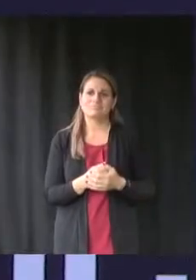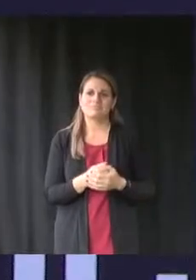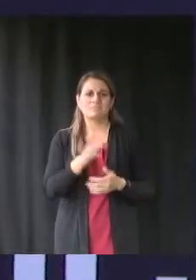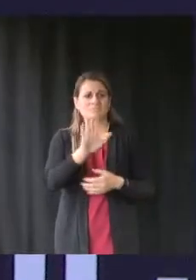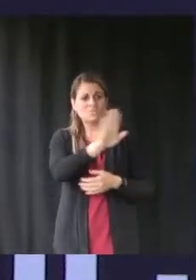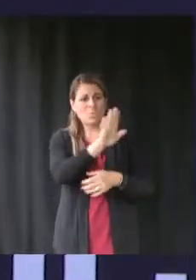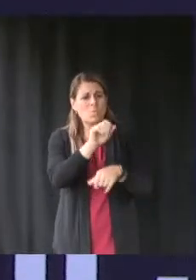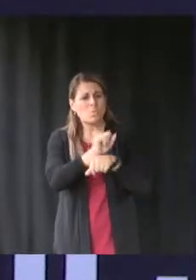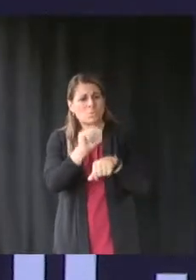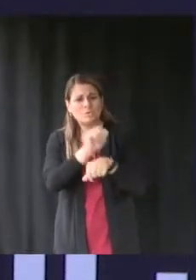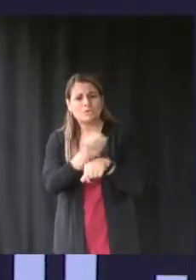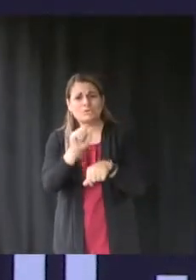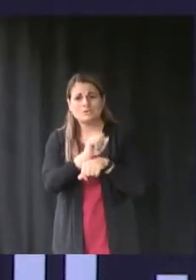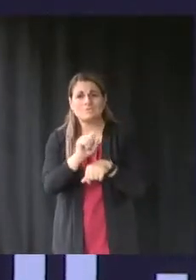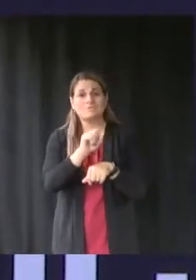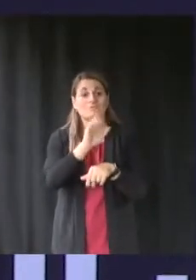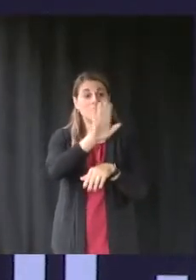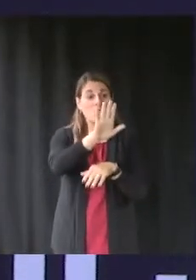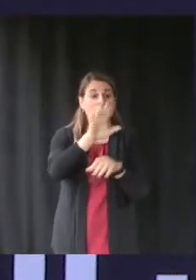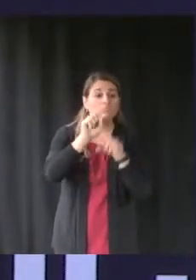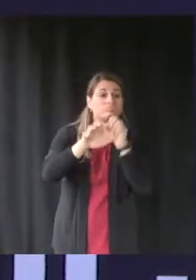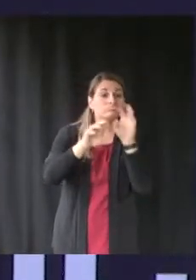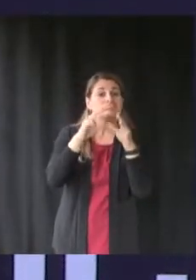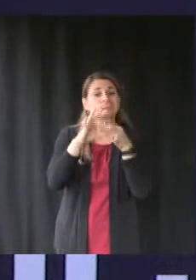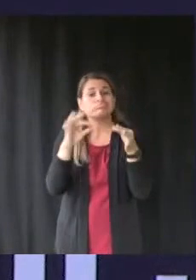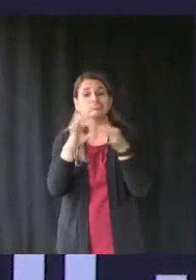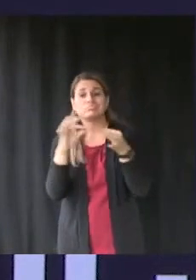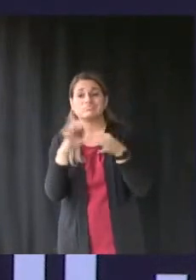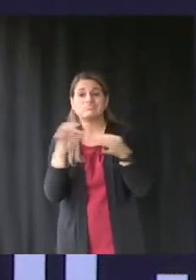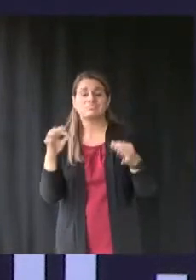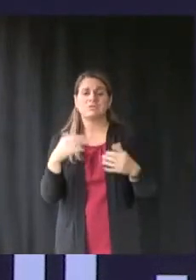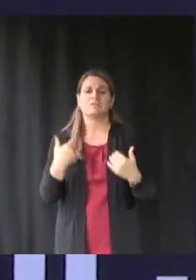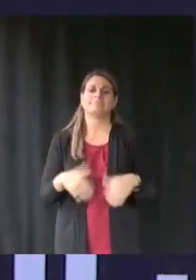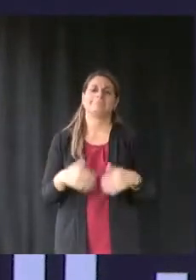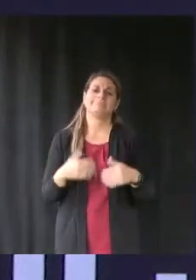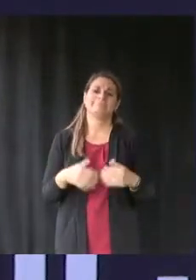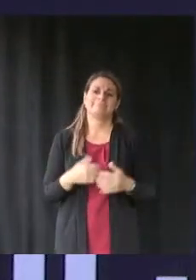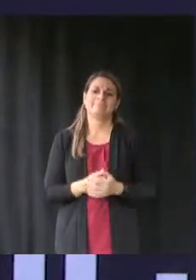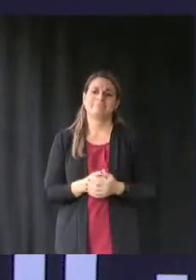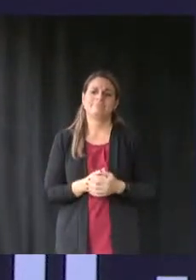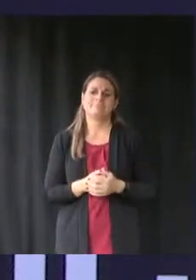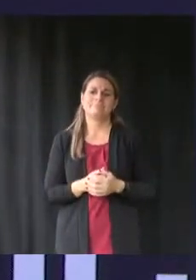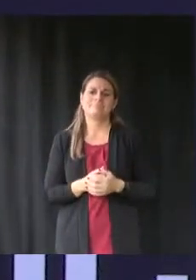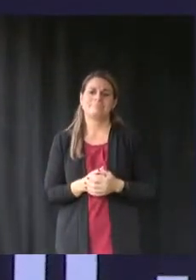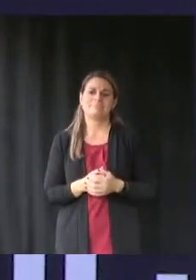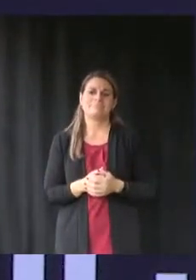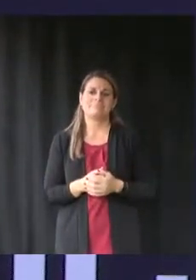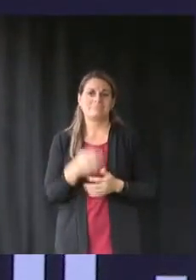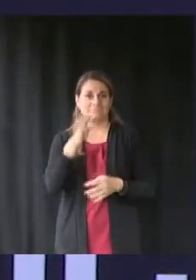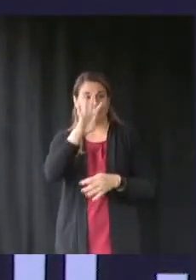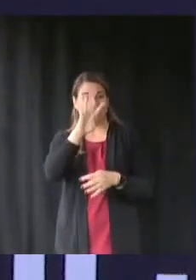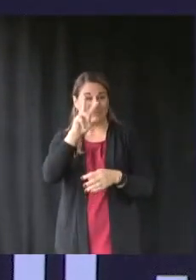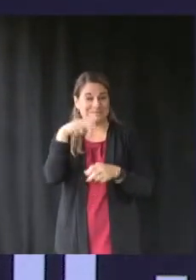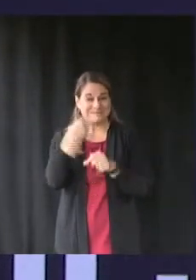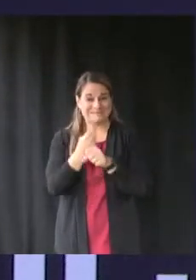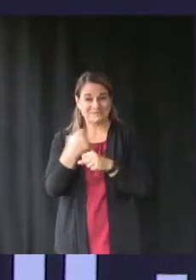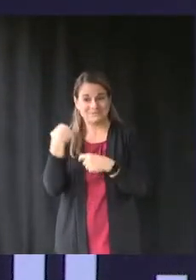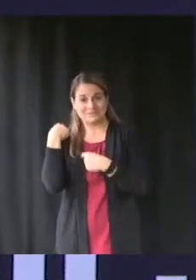but also for, I was going to stay away from the 42 years to hide a little bit behind that